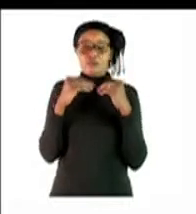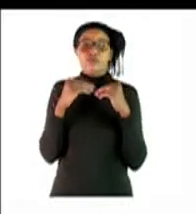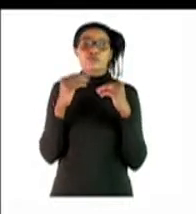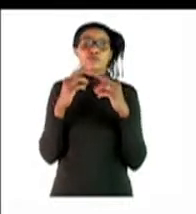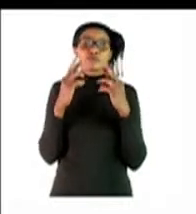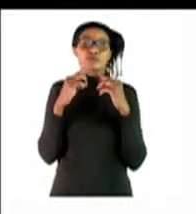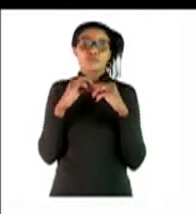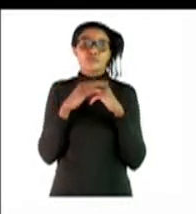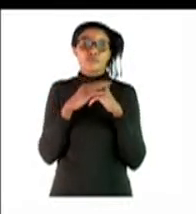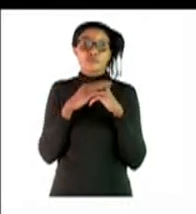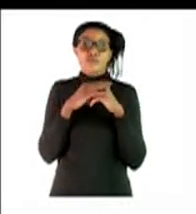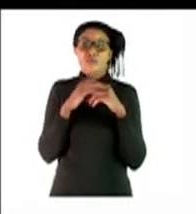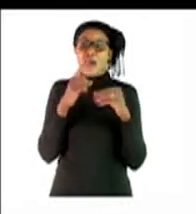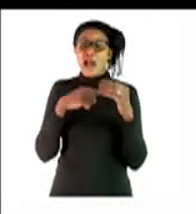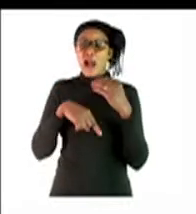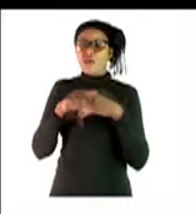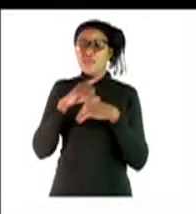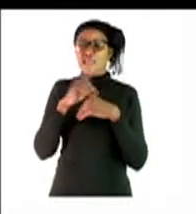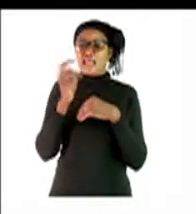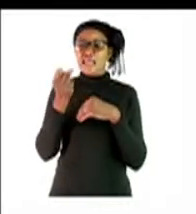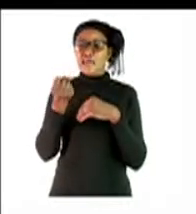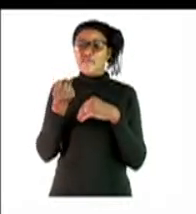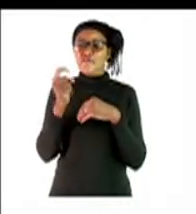the backyard?